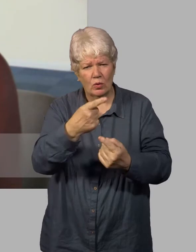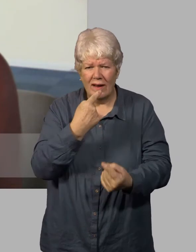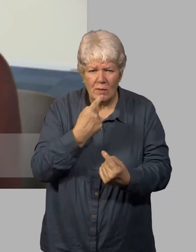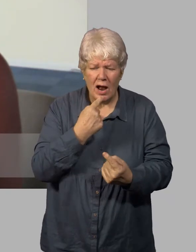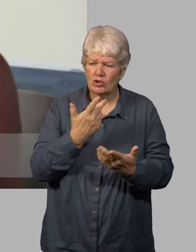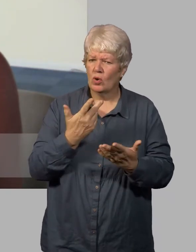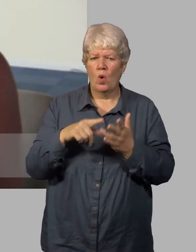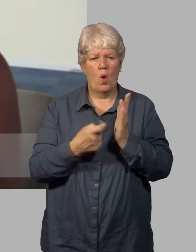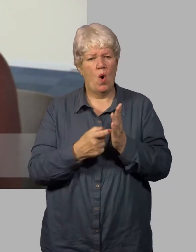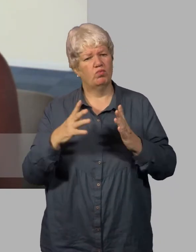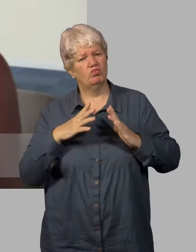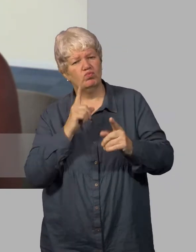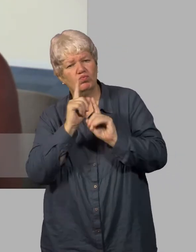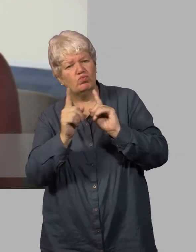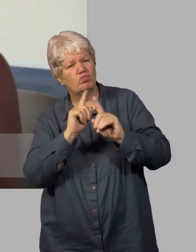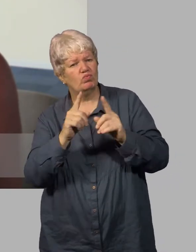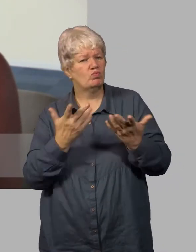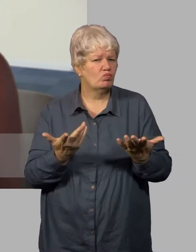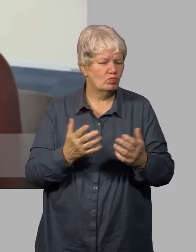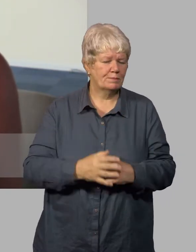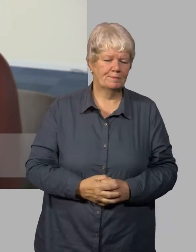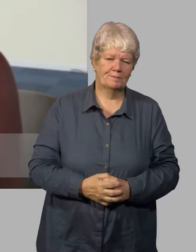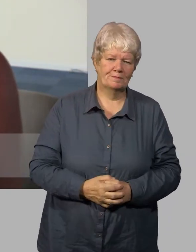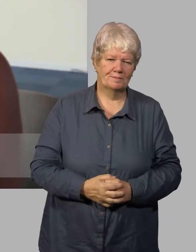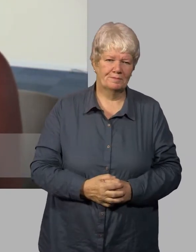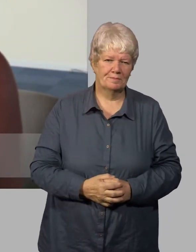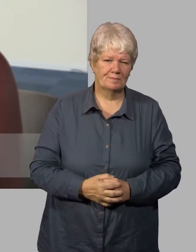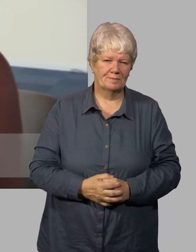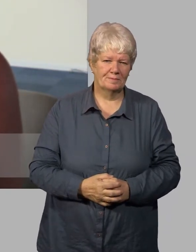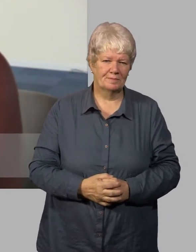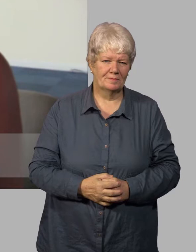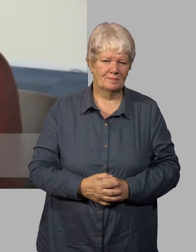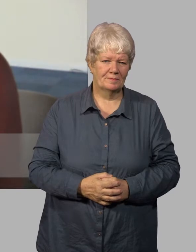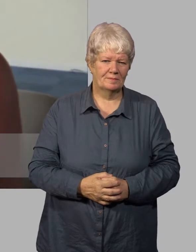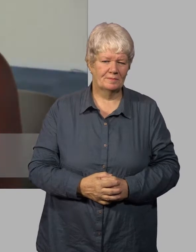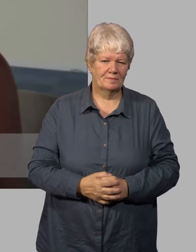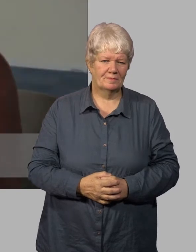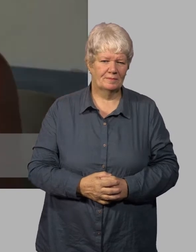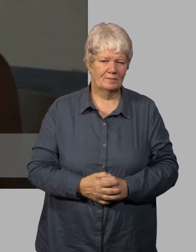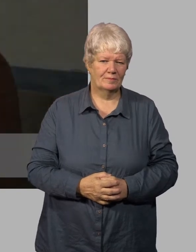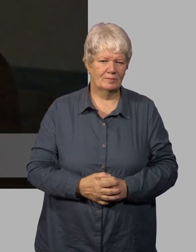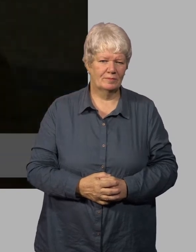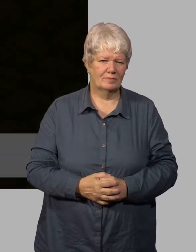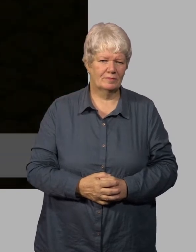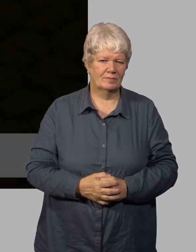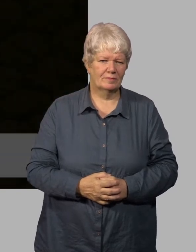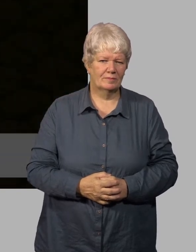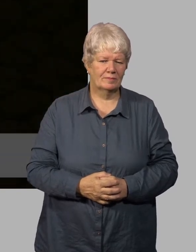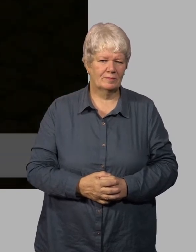Thalidomide Society and she'll be happy to give you more information or just have an informal chat.